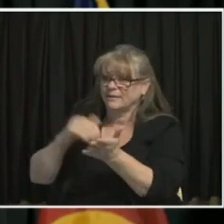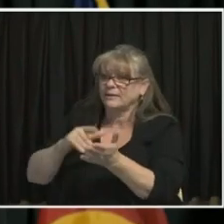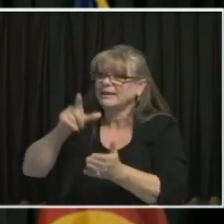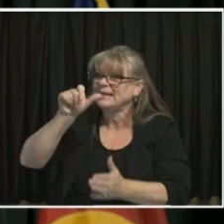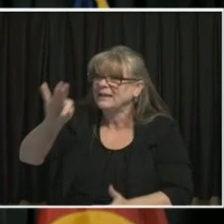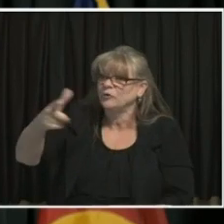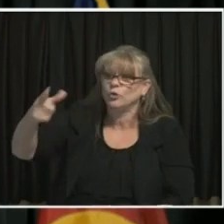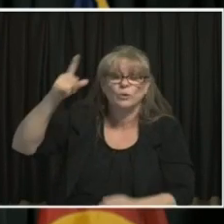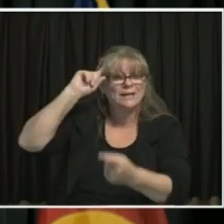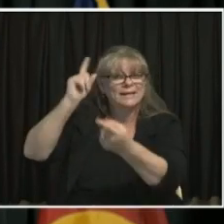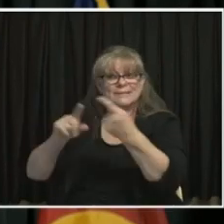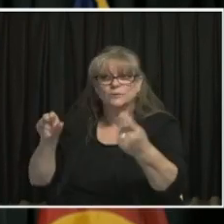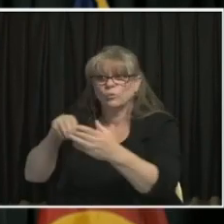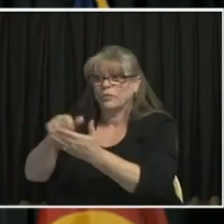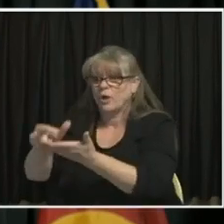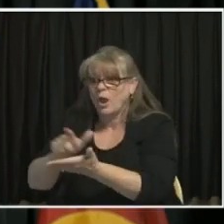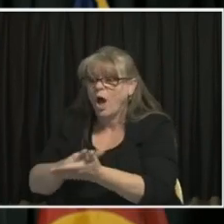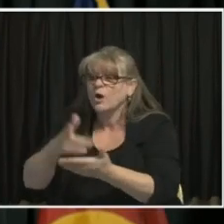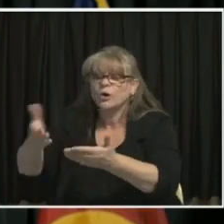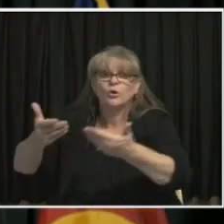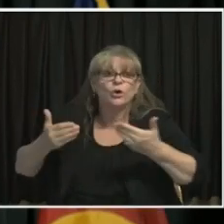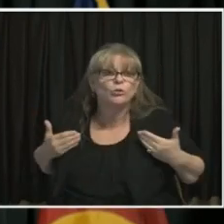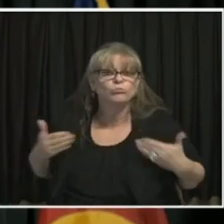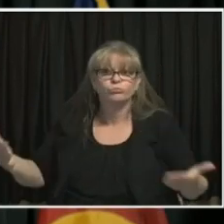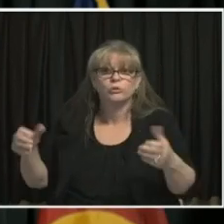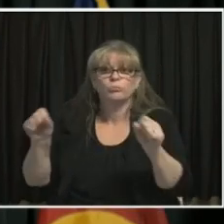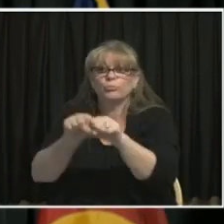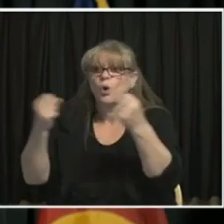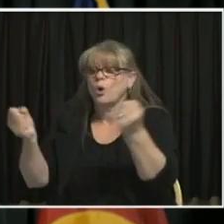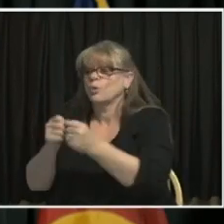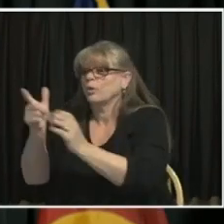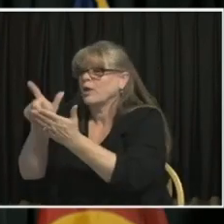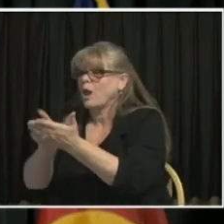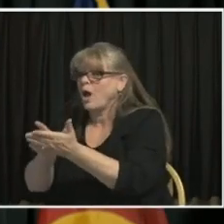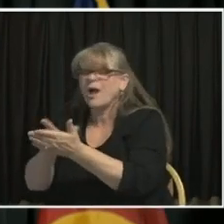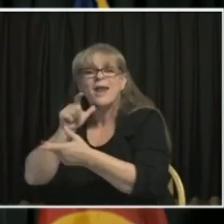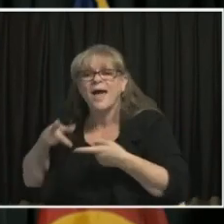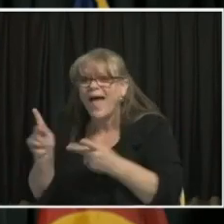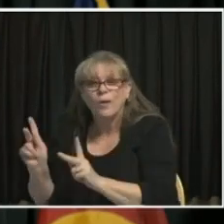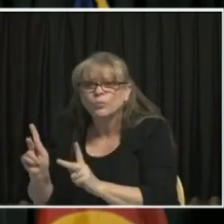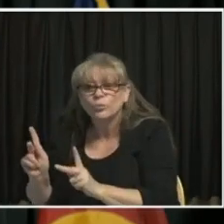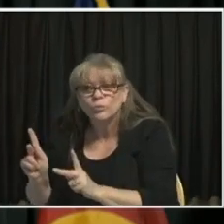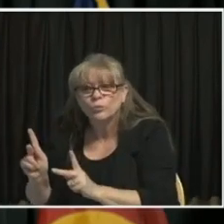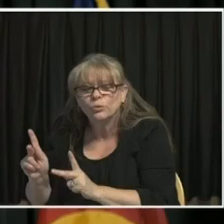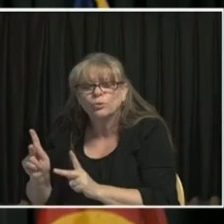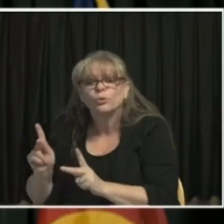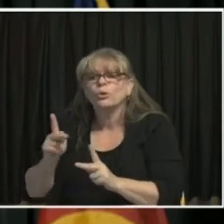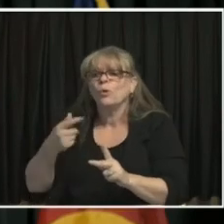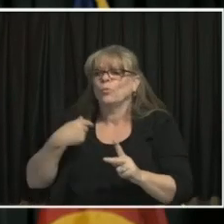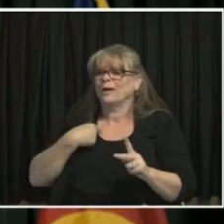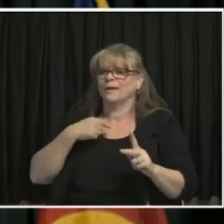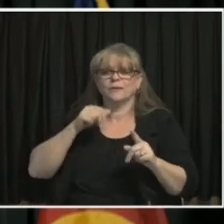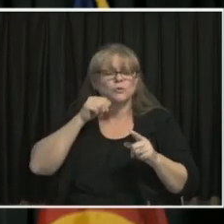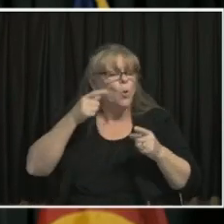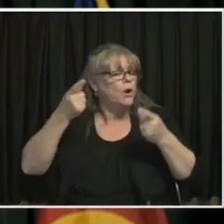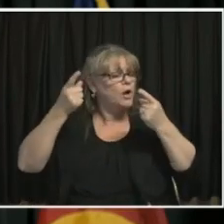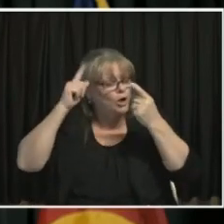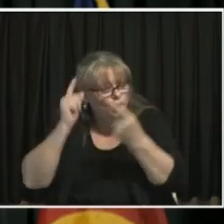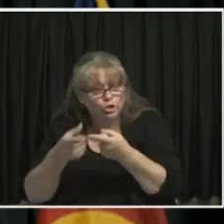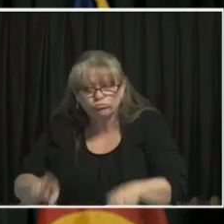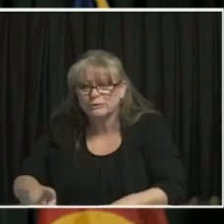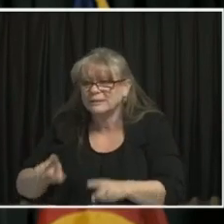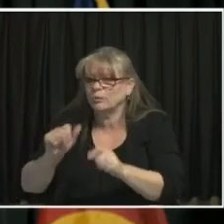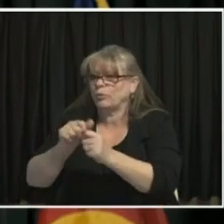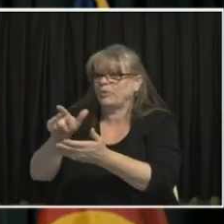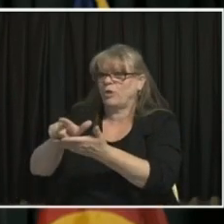law. We all disagree with different laws in our state, including me as governor. But we all honor those laws